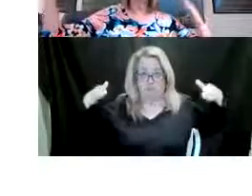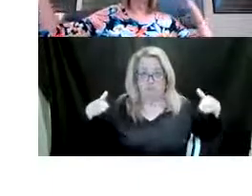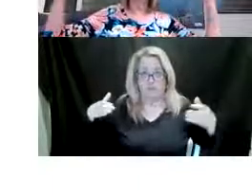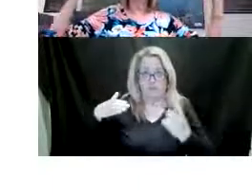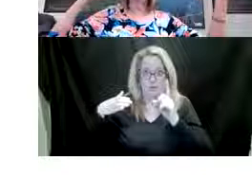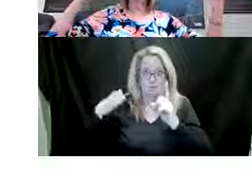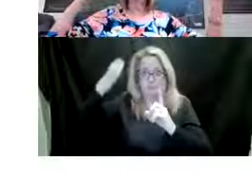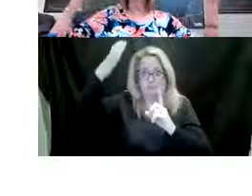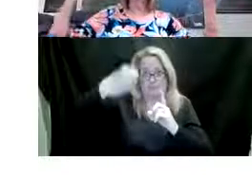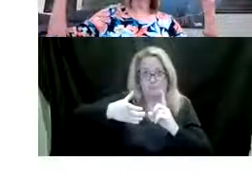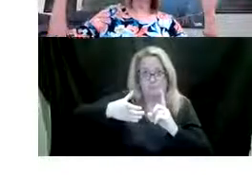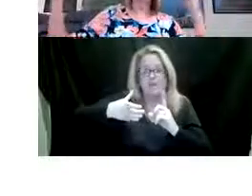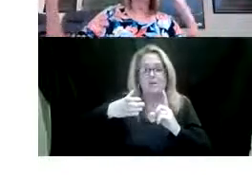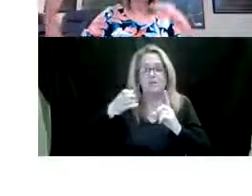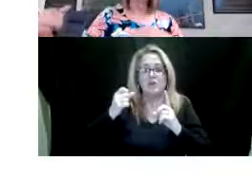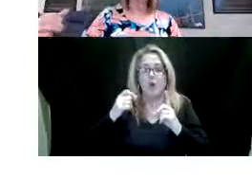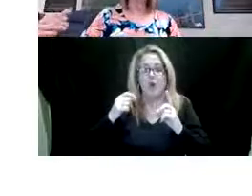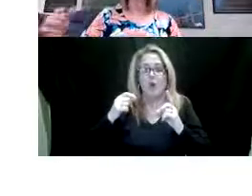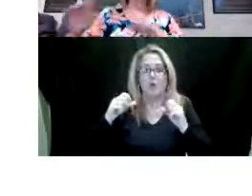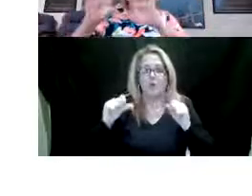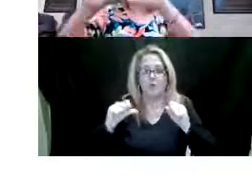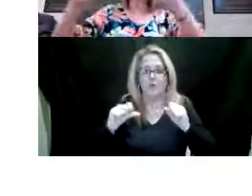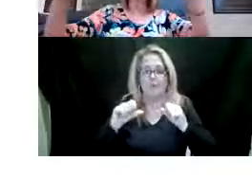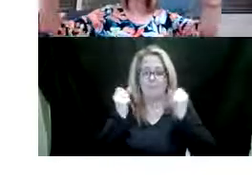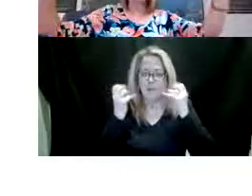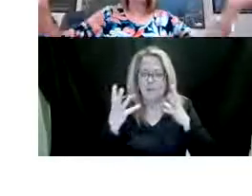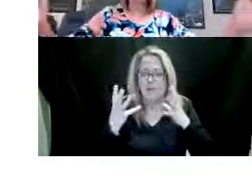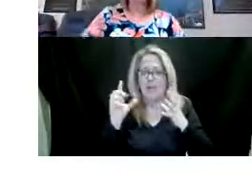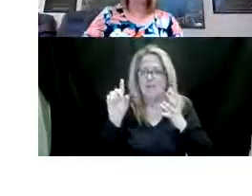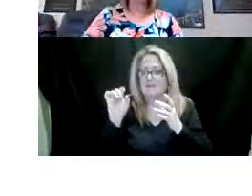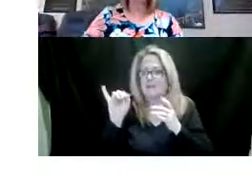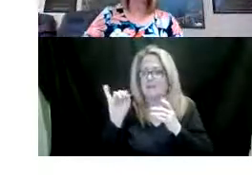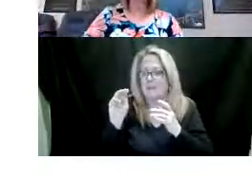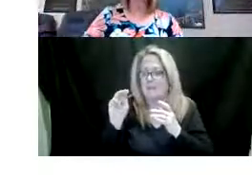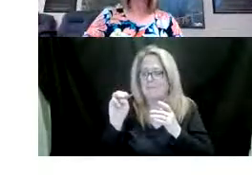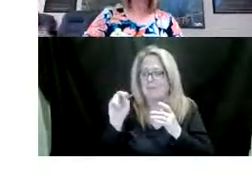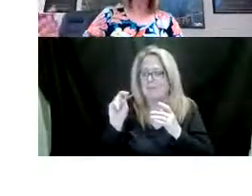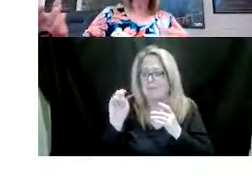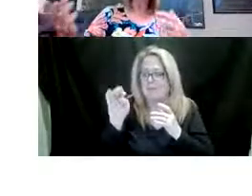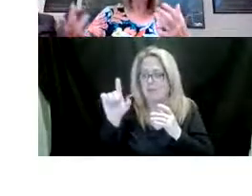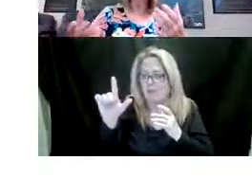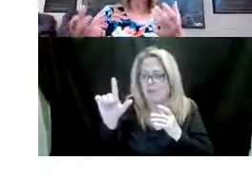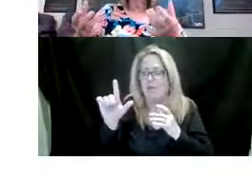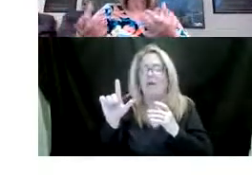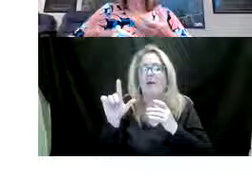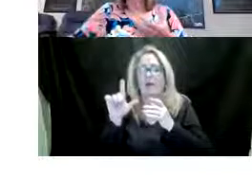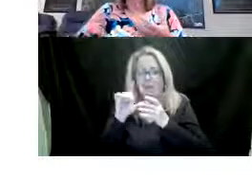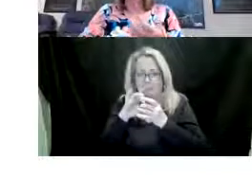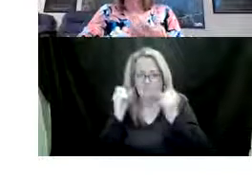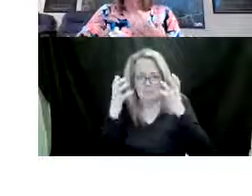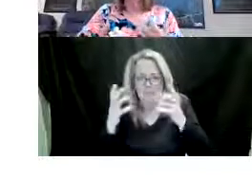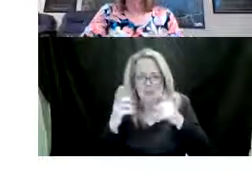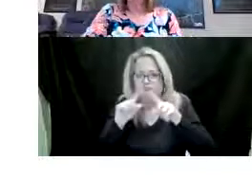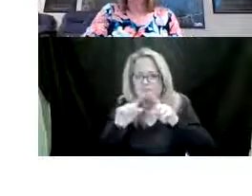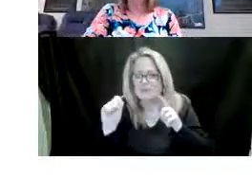say, multi-dimensional and multi-spatial than just something that sits in front of you. So they